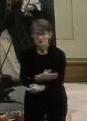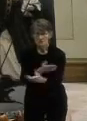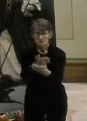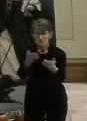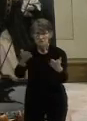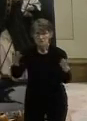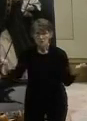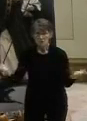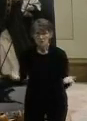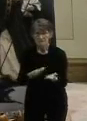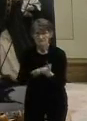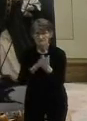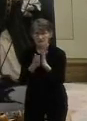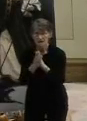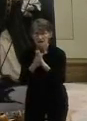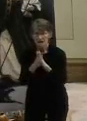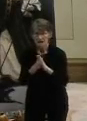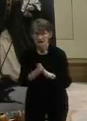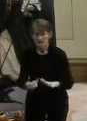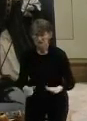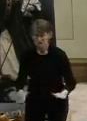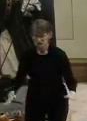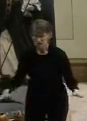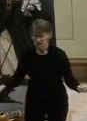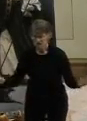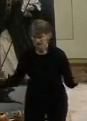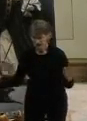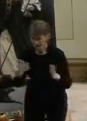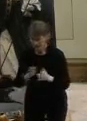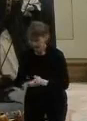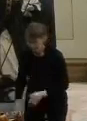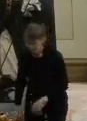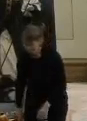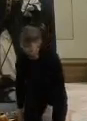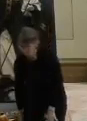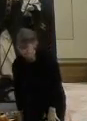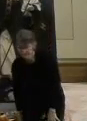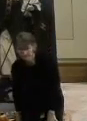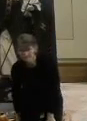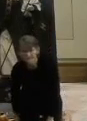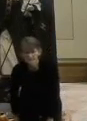world. Don't I know this much